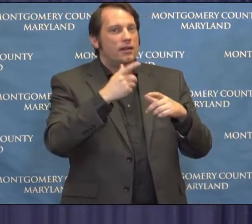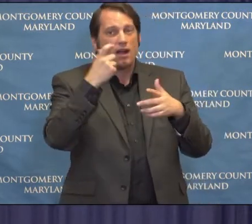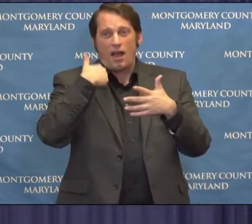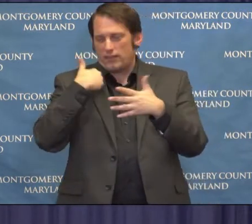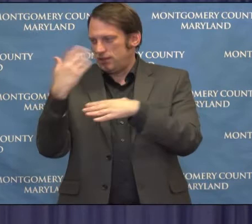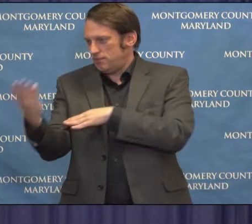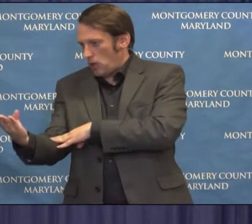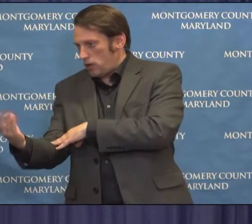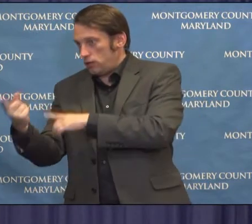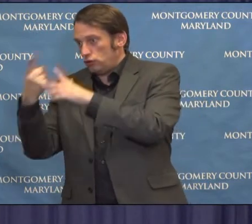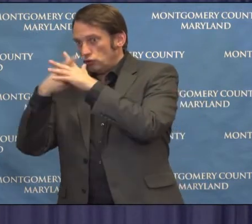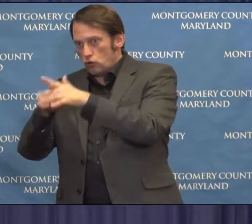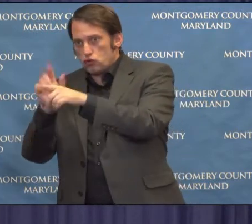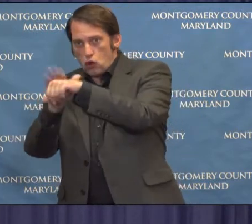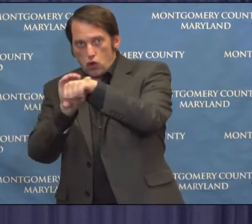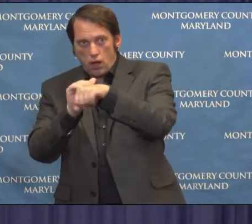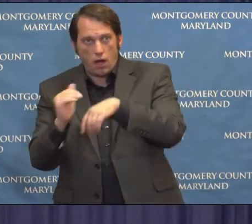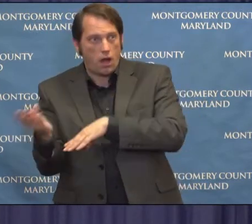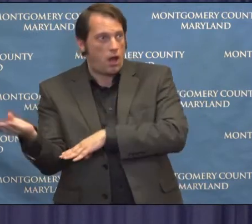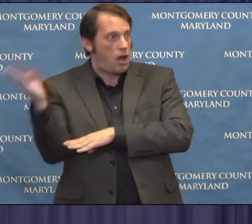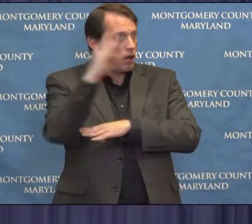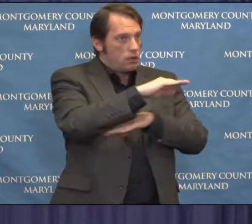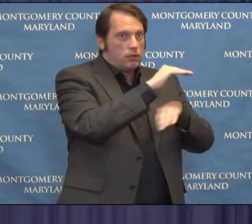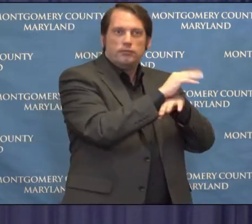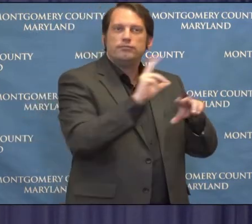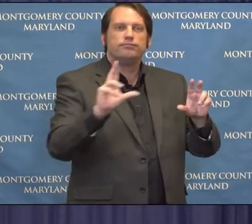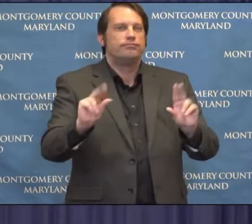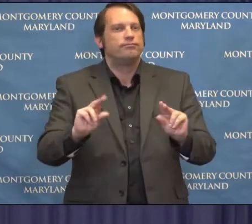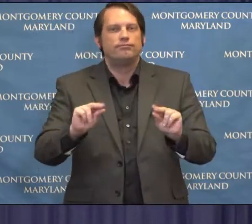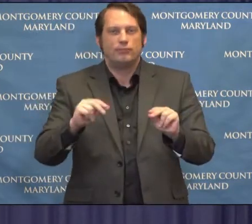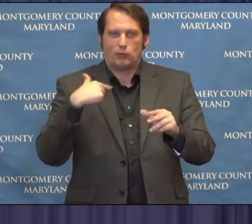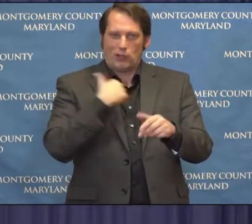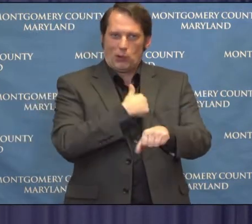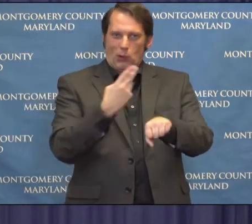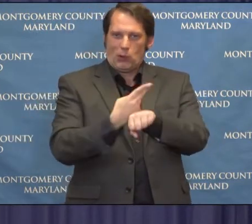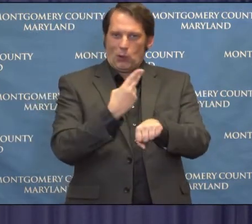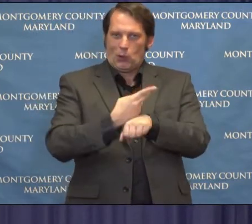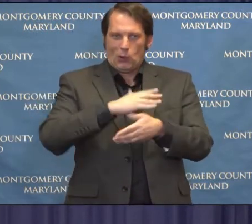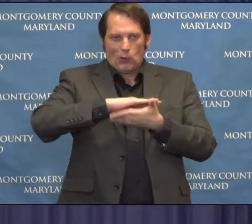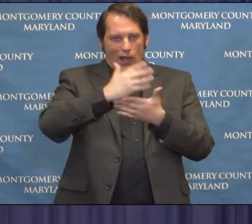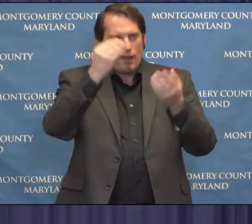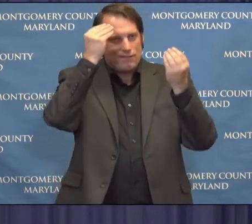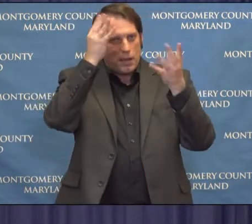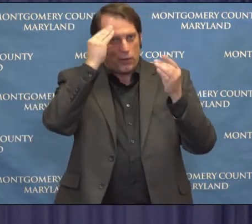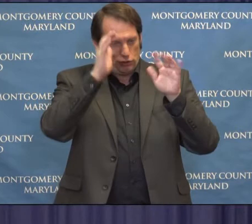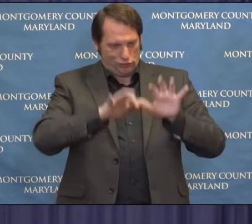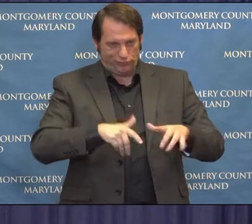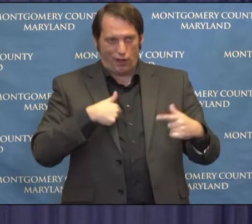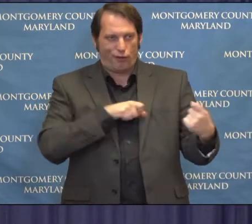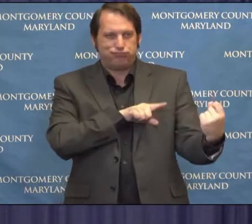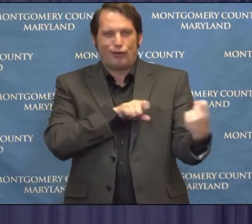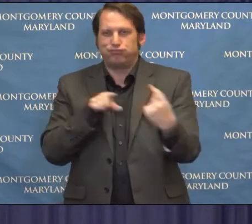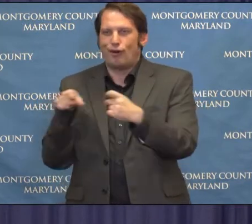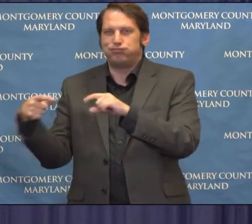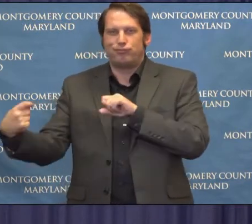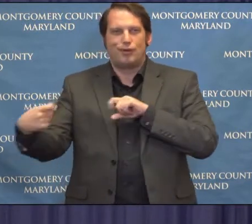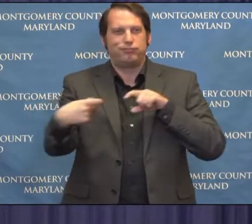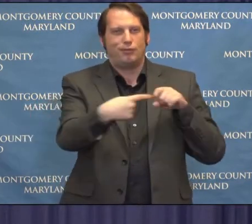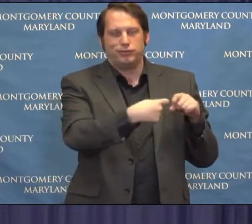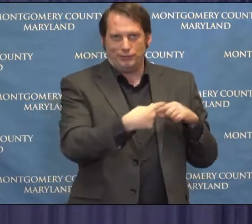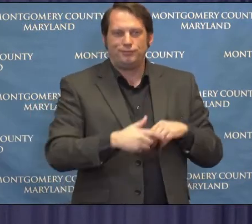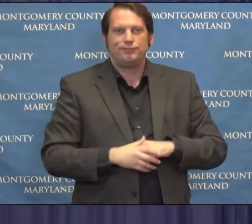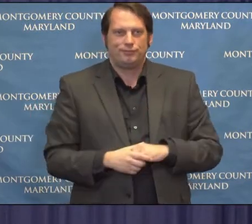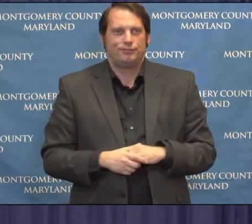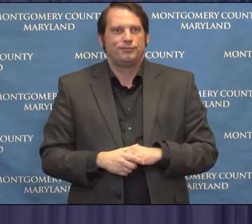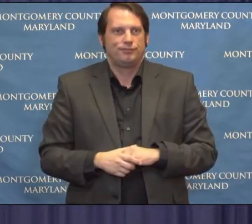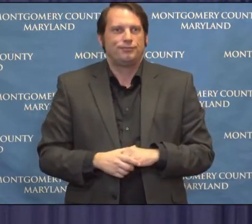to share information, to get information, and to go to their respective beats. We